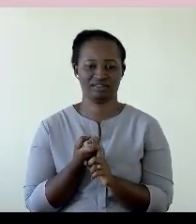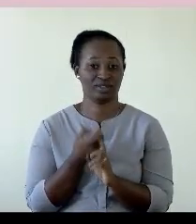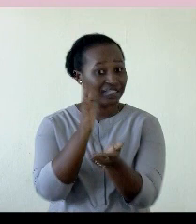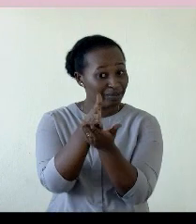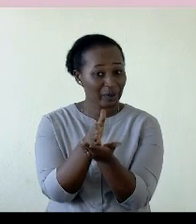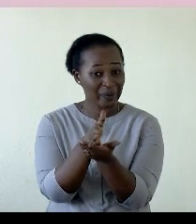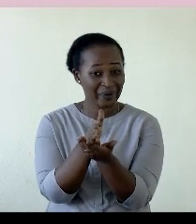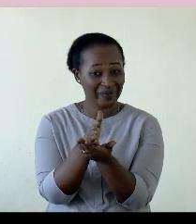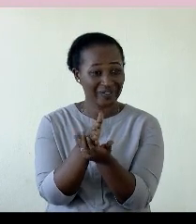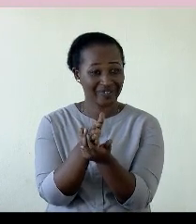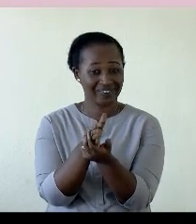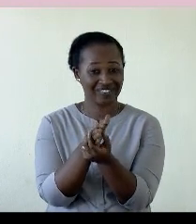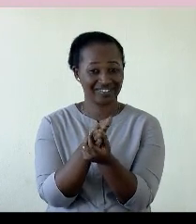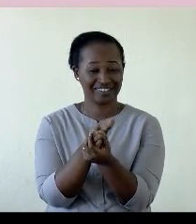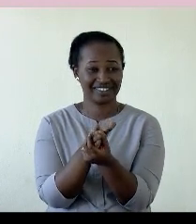isn't it?